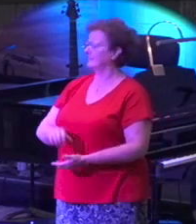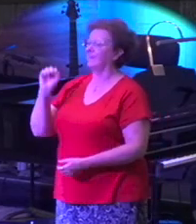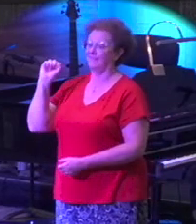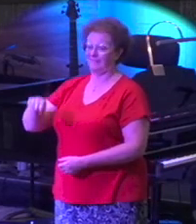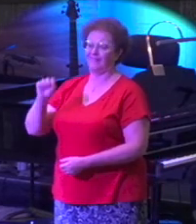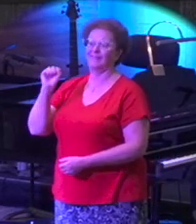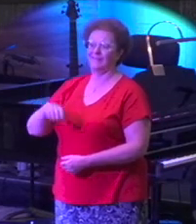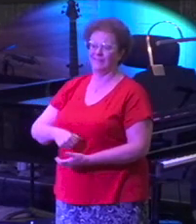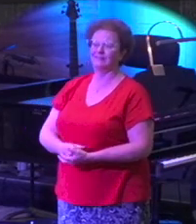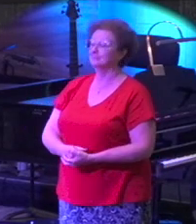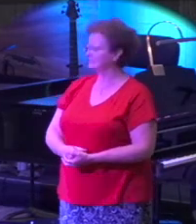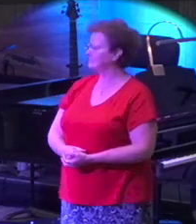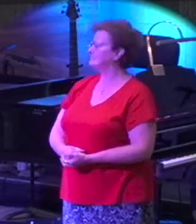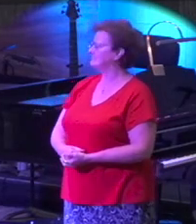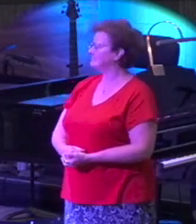hook.